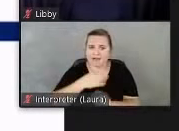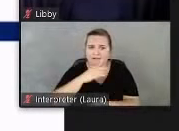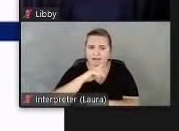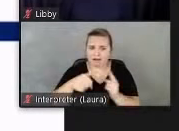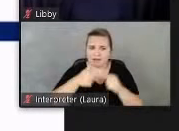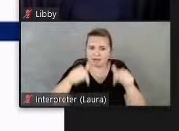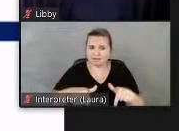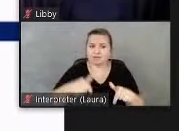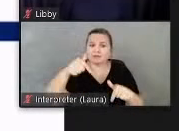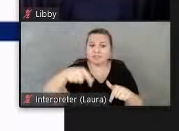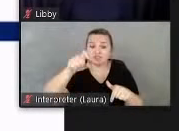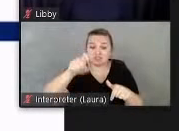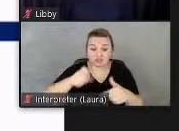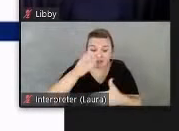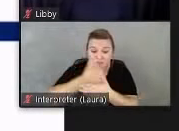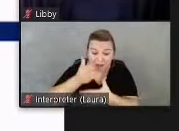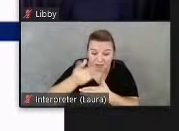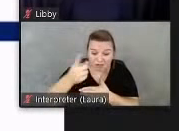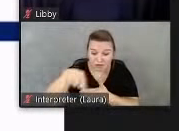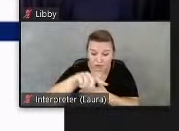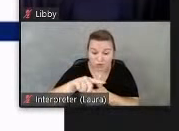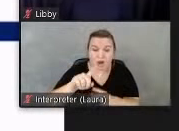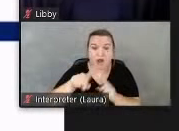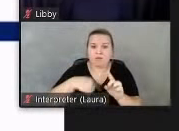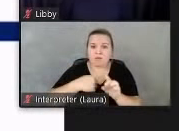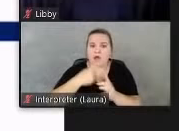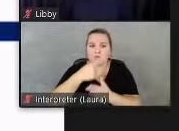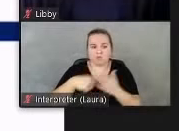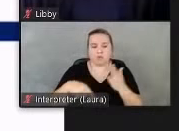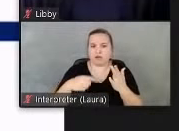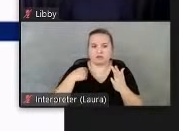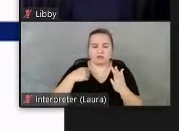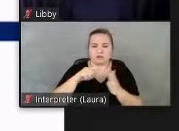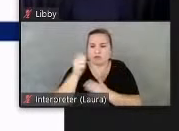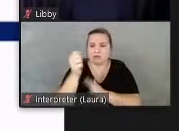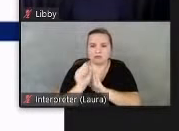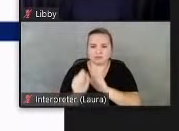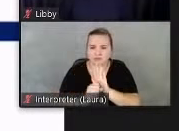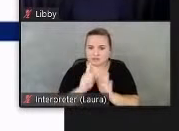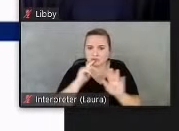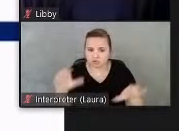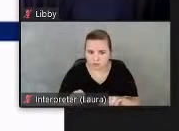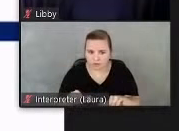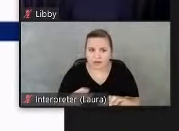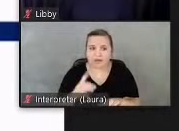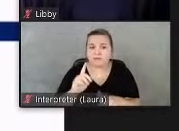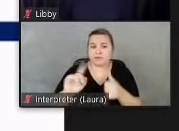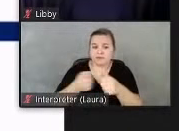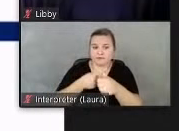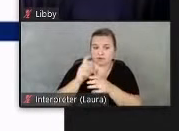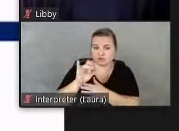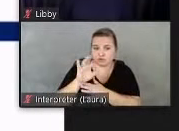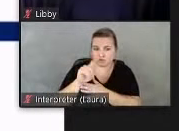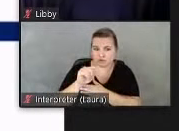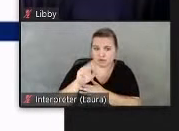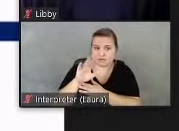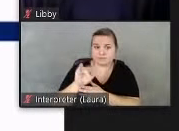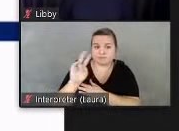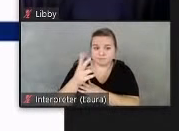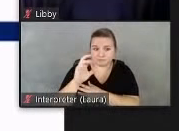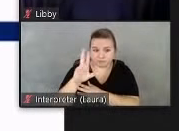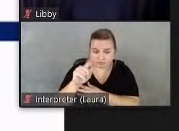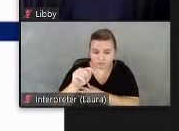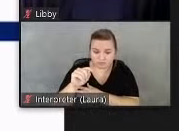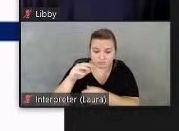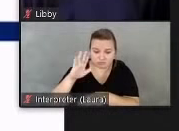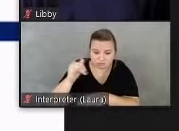this should bother you about what other states were doing. You can see the lower standard in the First Circuit up by Maine, the Second Circuit in New York, the Fourth